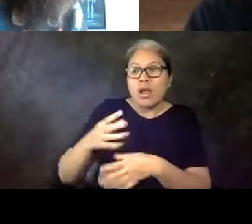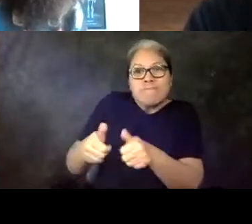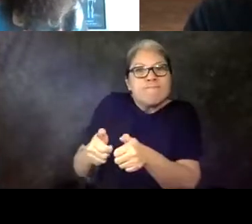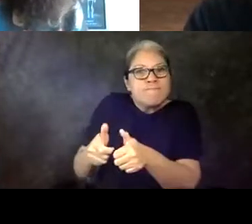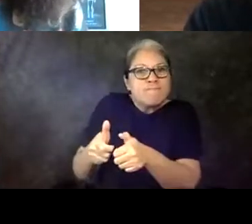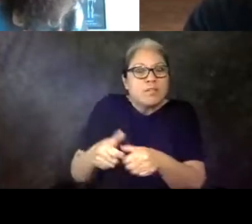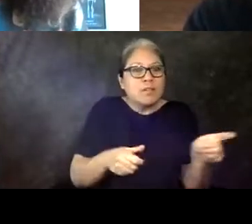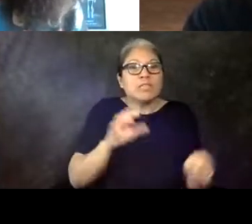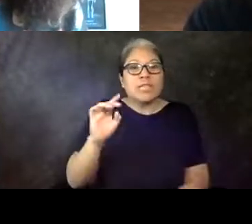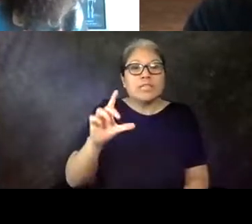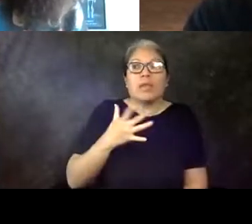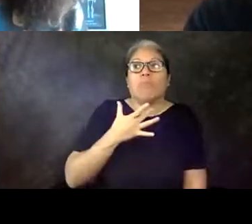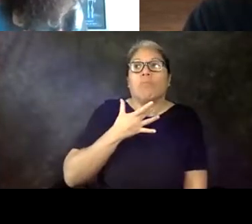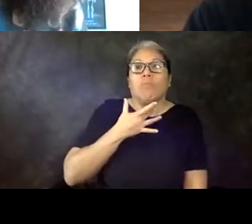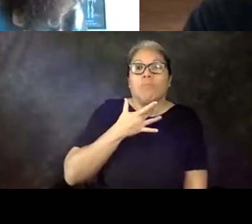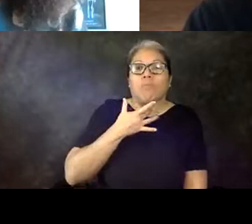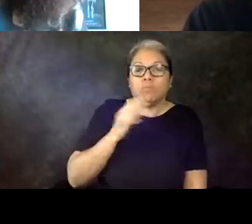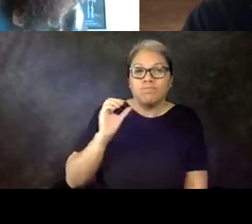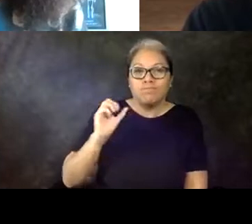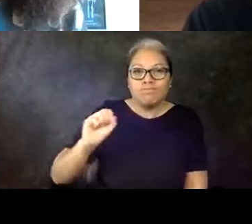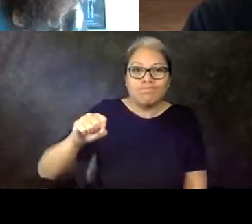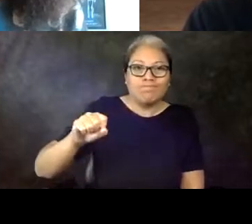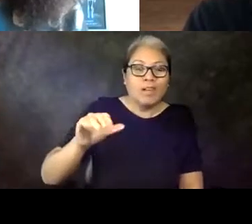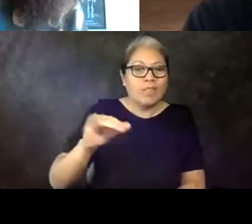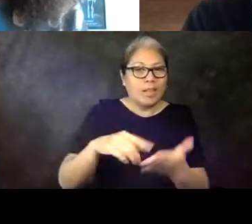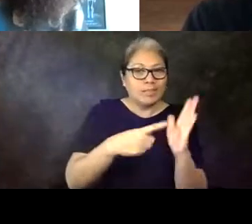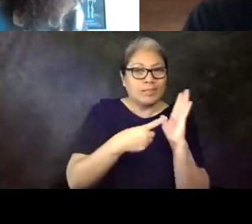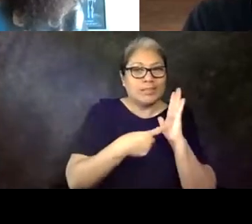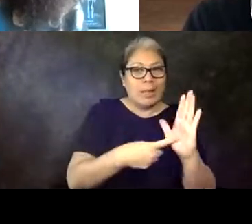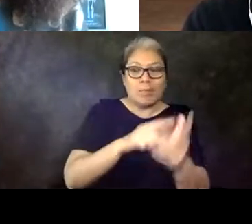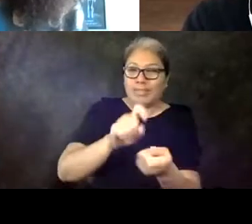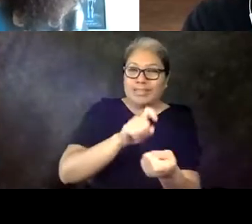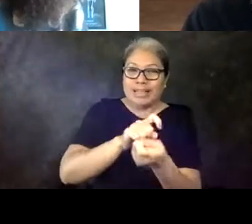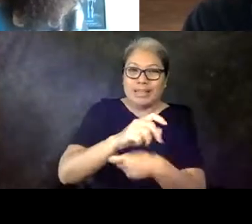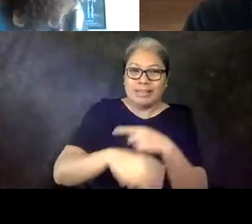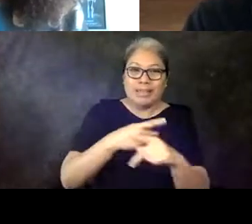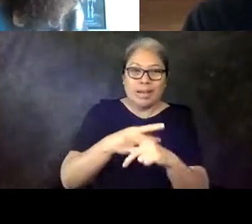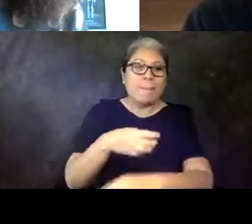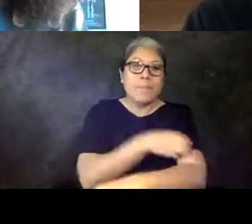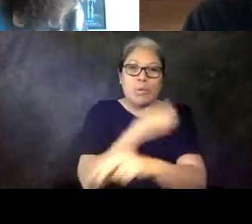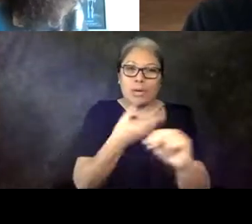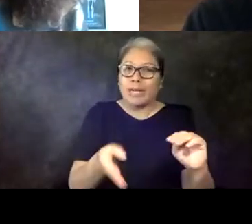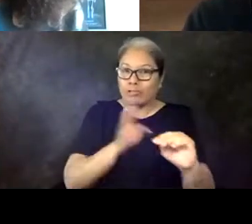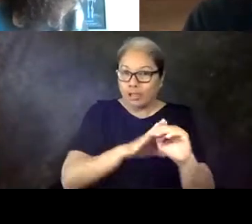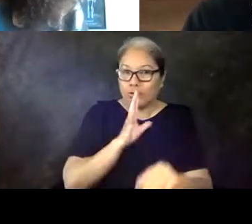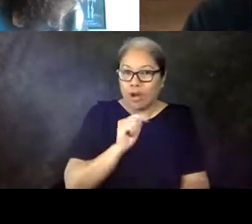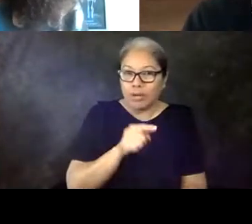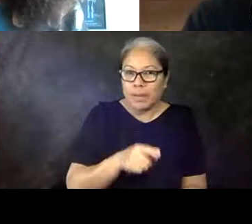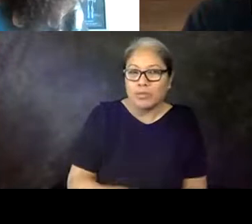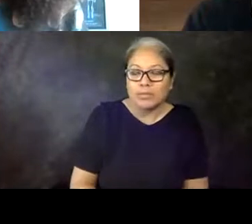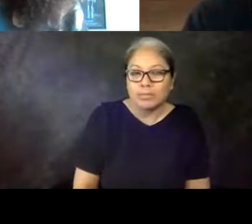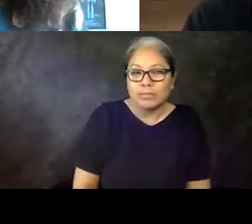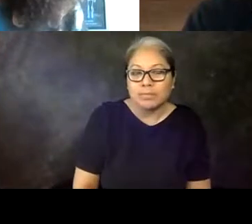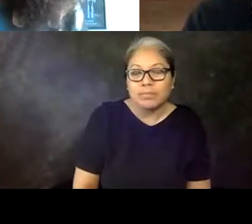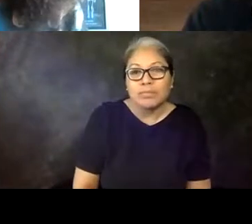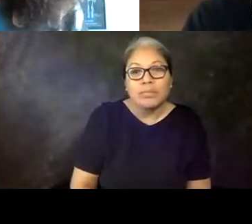how they had messed up. And I think that's an example of exactly the kind of power building you're talking about. Dester and Nikki, do